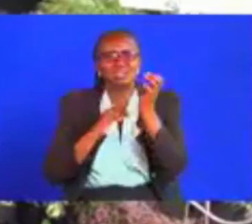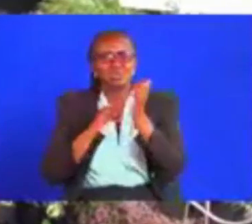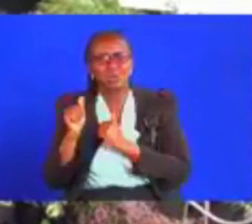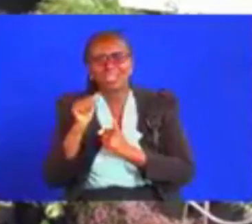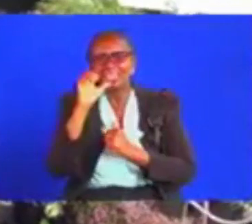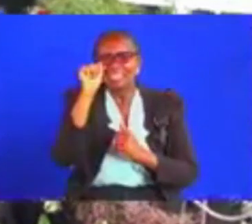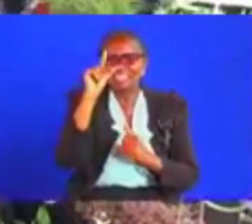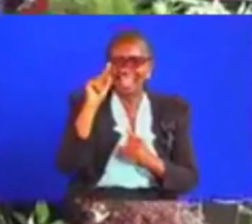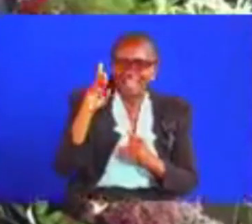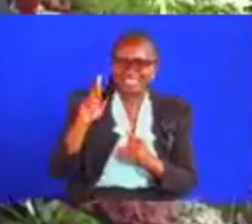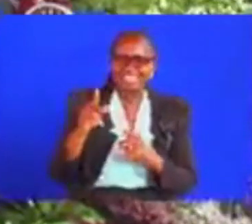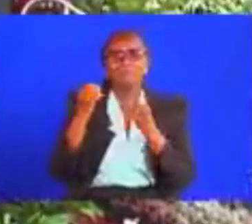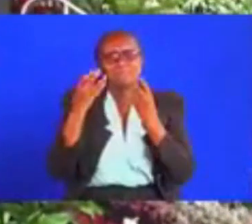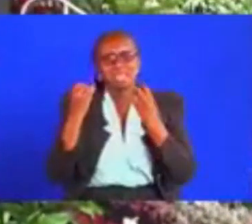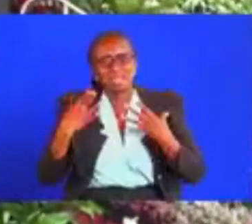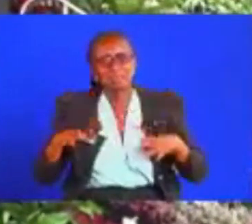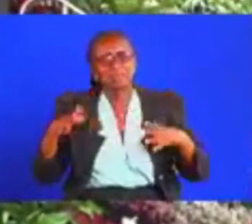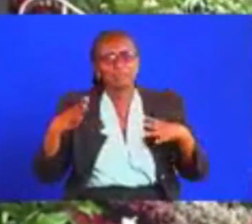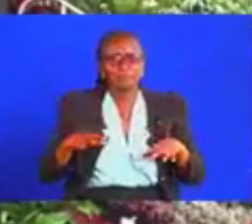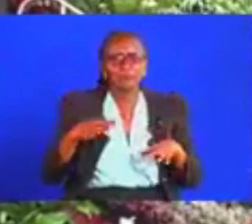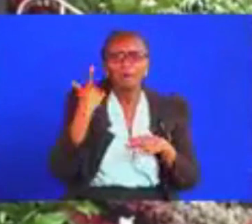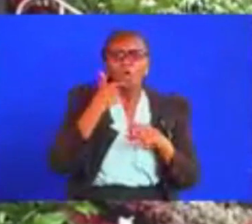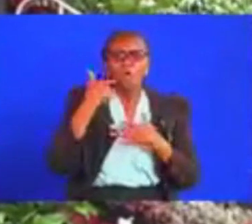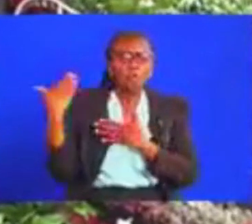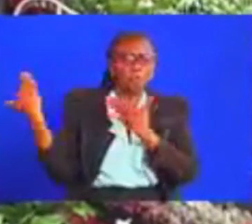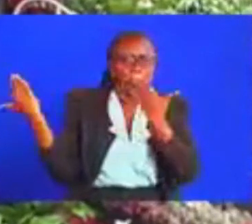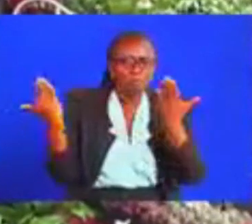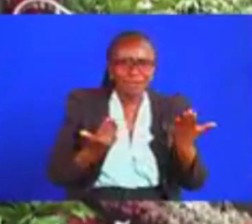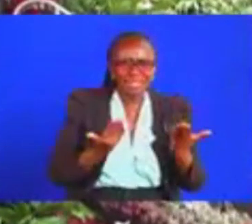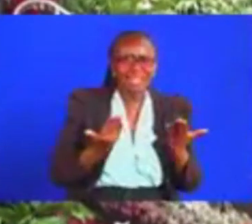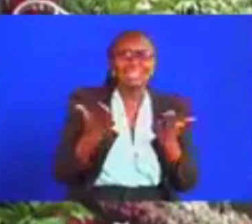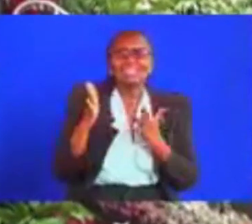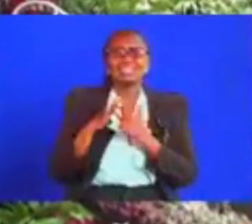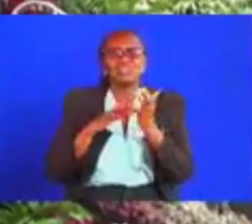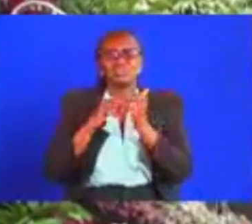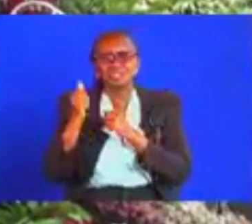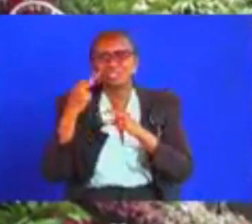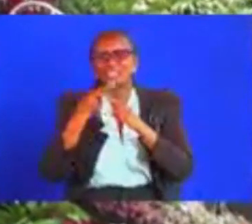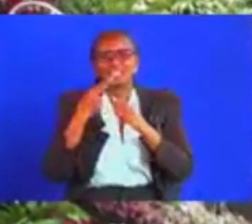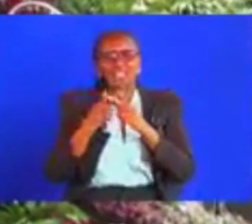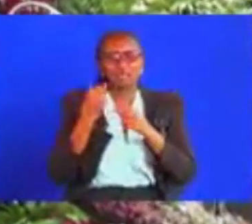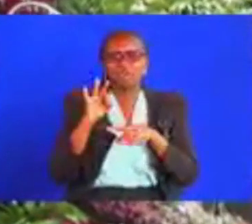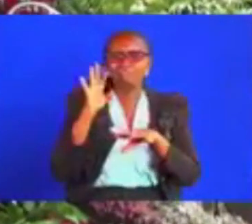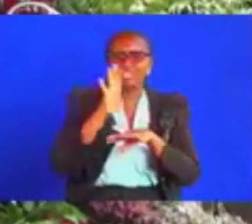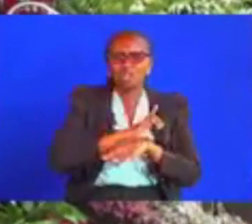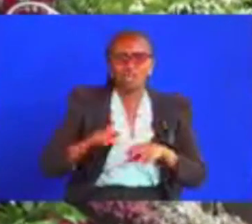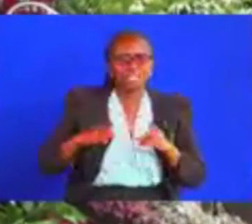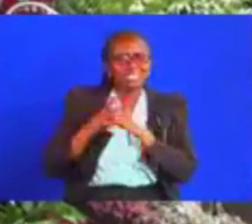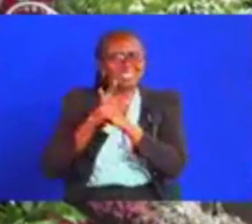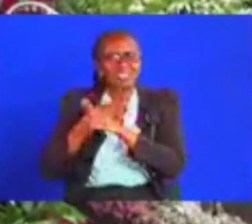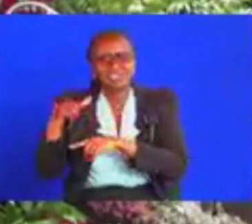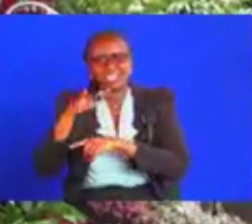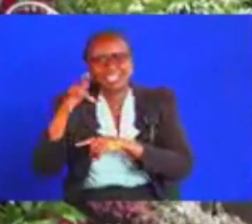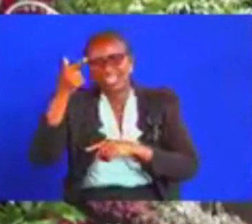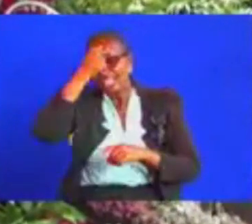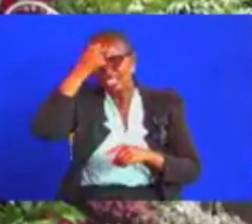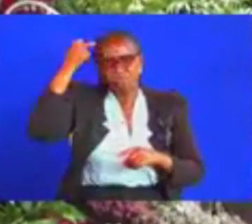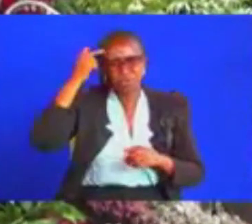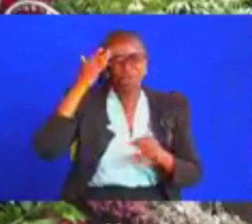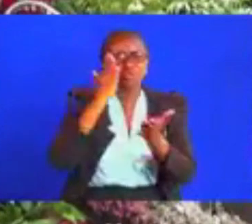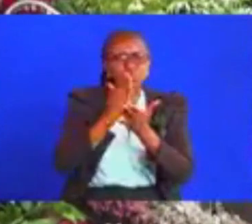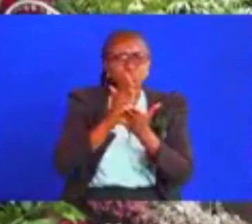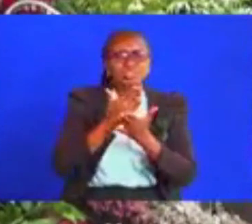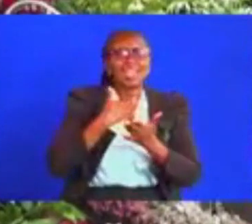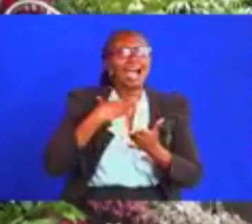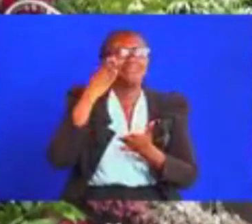and many people who are bringing reproach to the name of the Lord in various forms is because although they have encountered